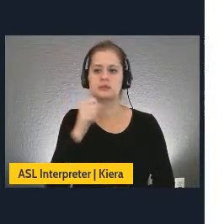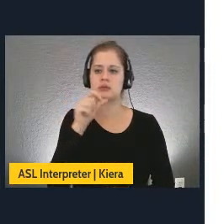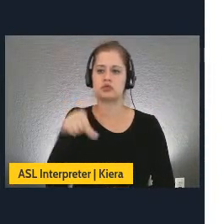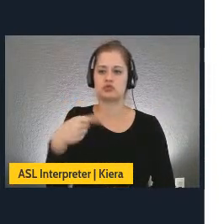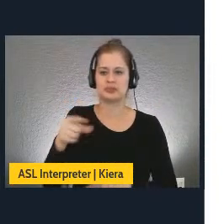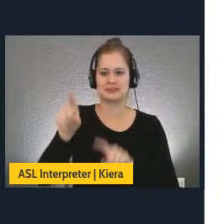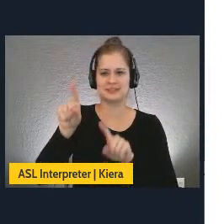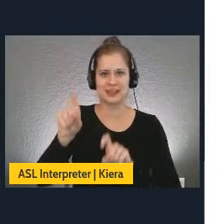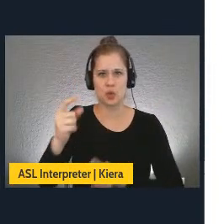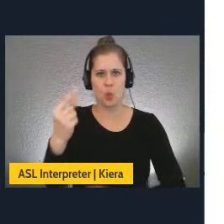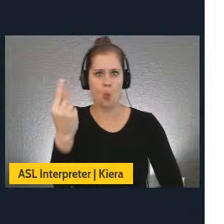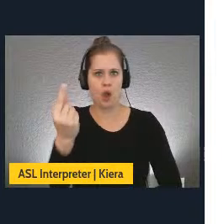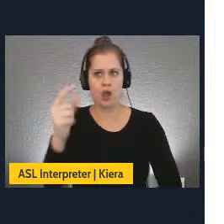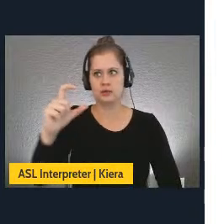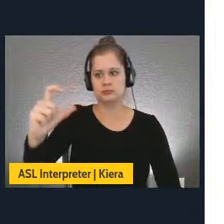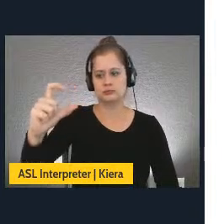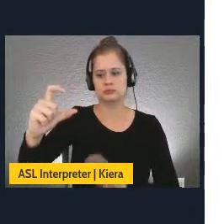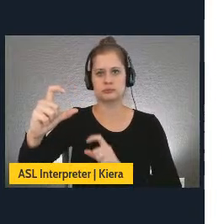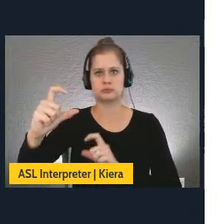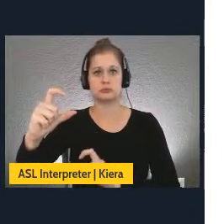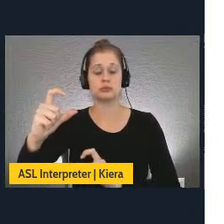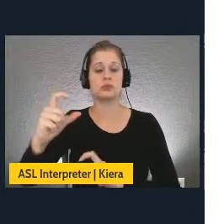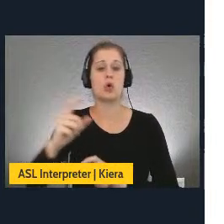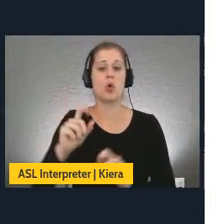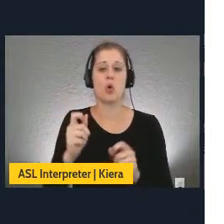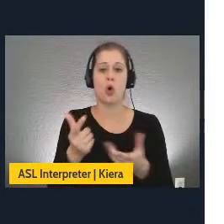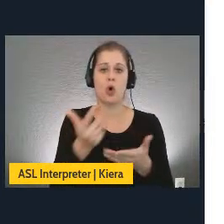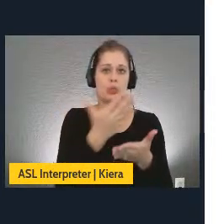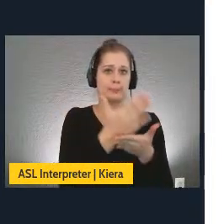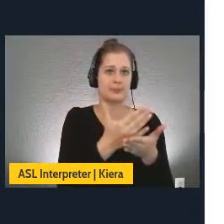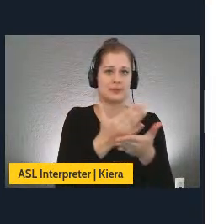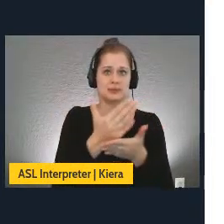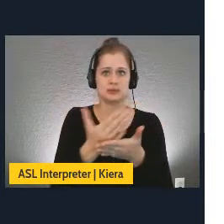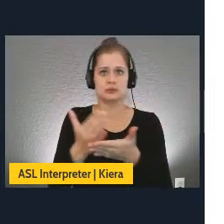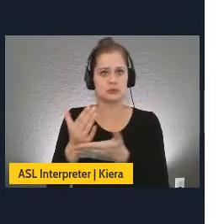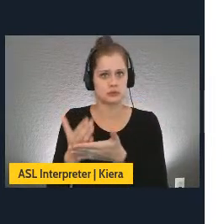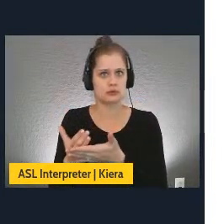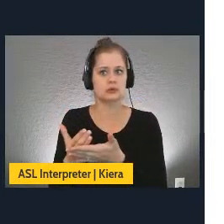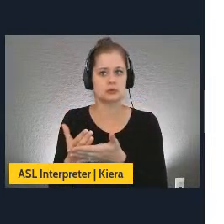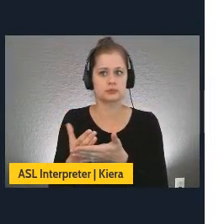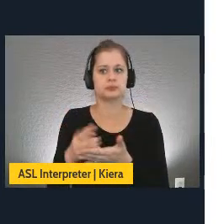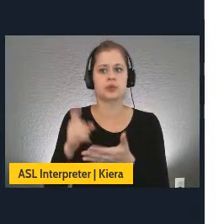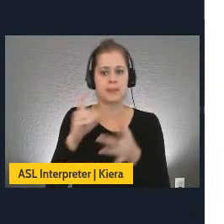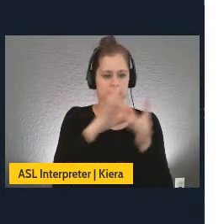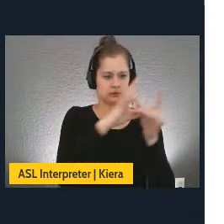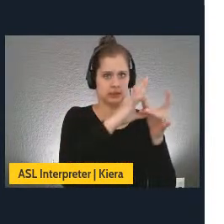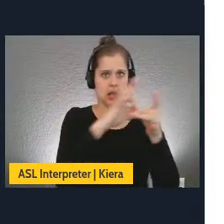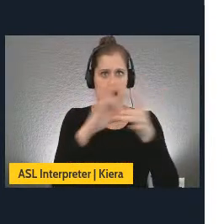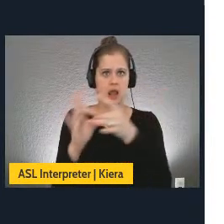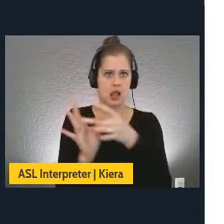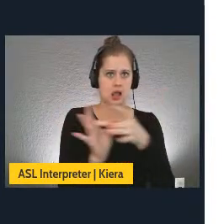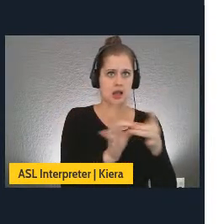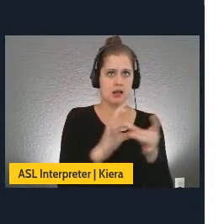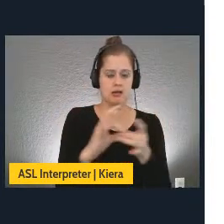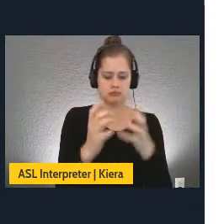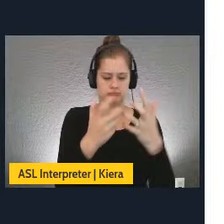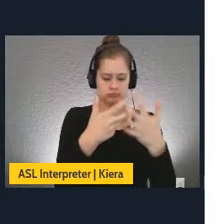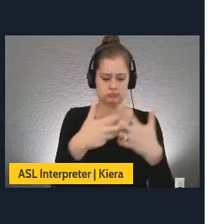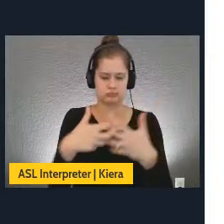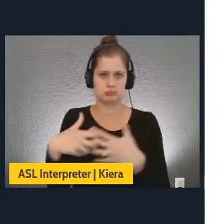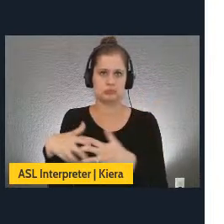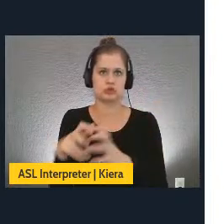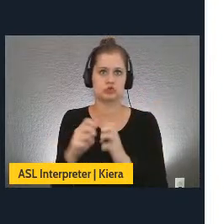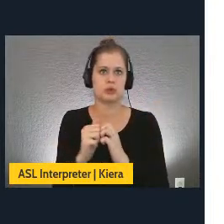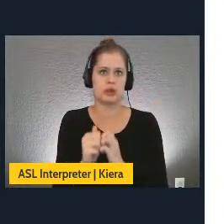tests, but all the pieces have to connect to each other. They have to work together